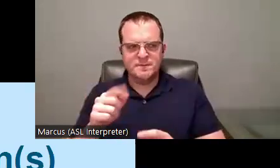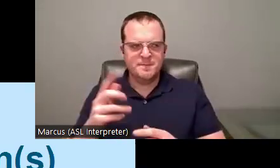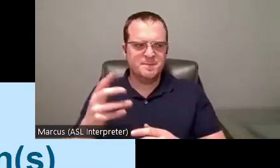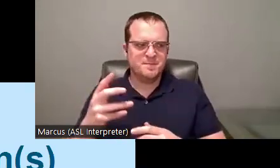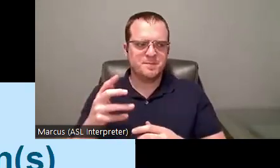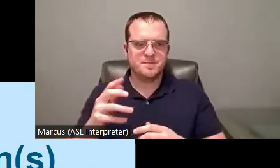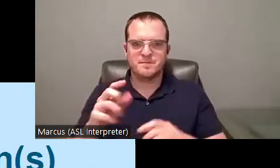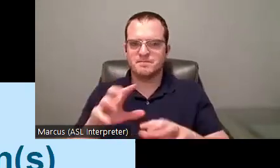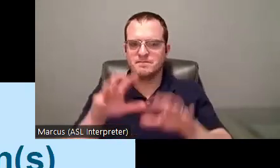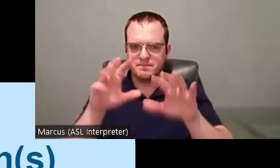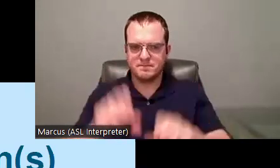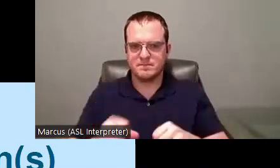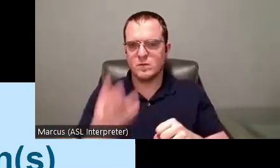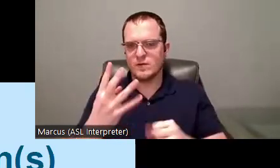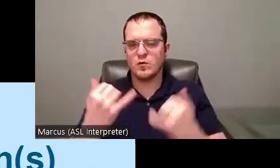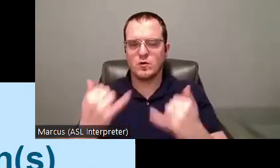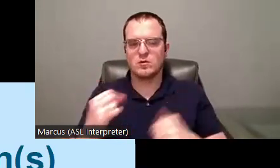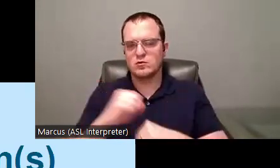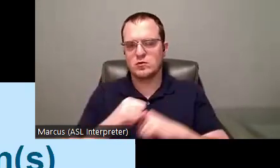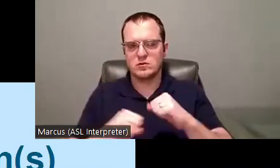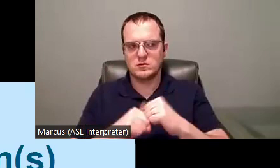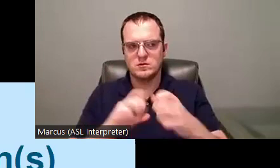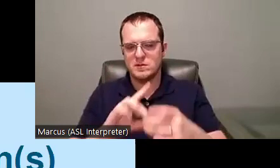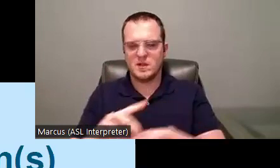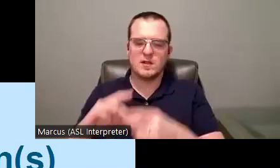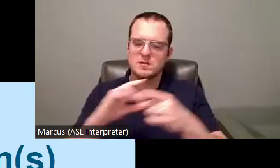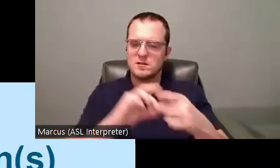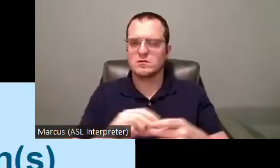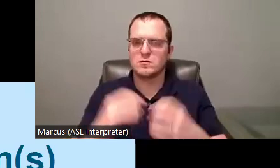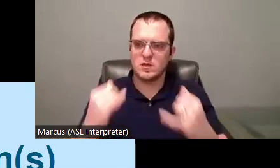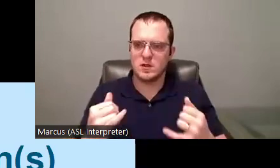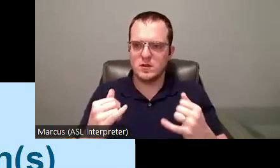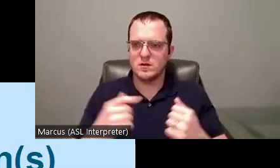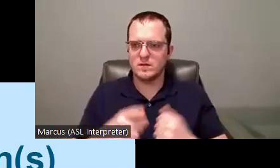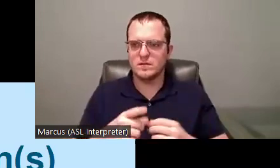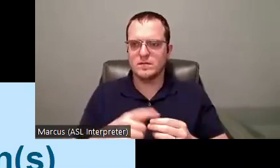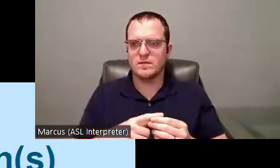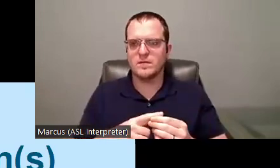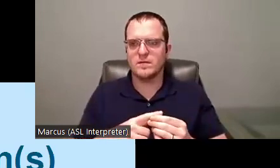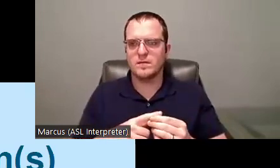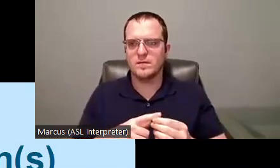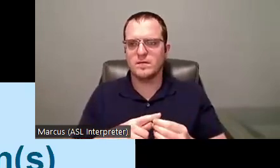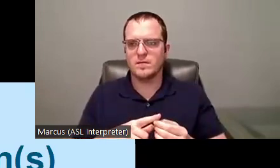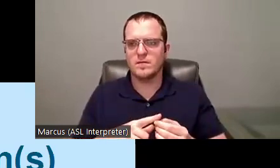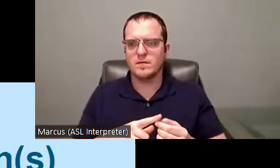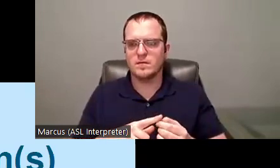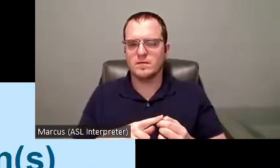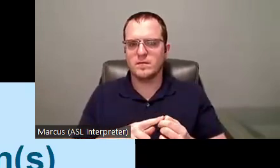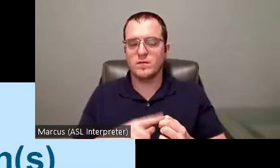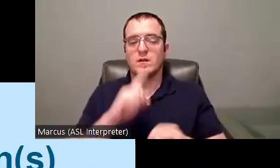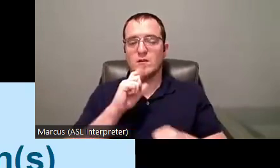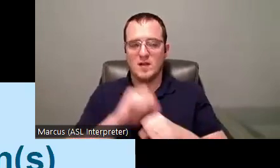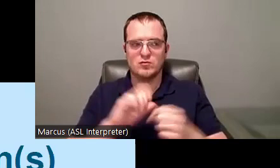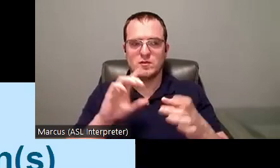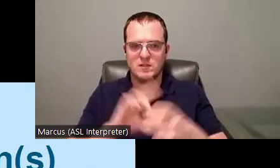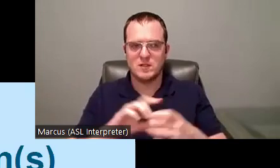tearing down 4 existing structures that are connected to each other, that are adjacent, like they're actually attached to